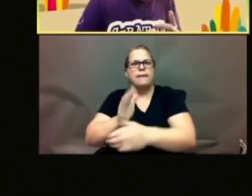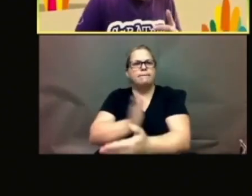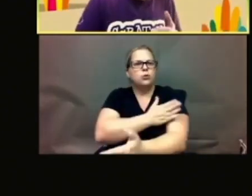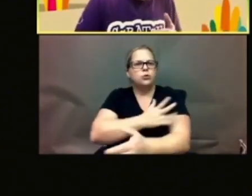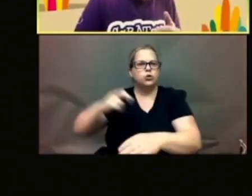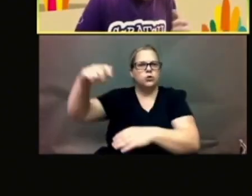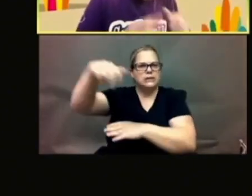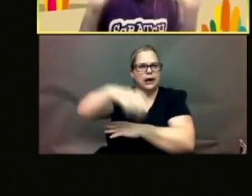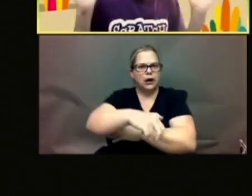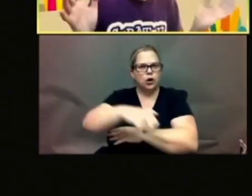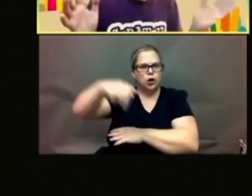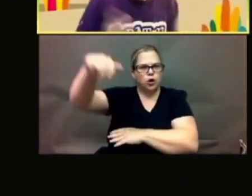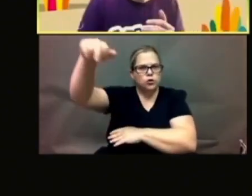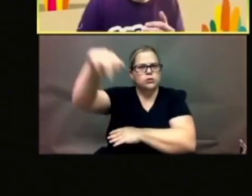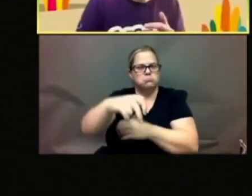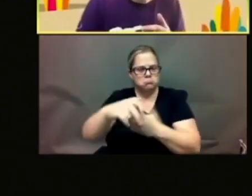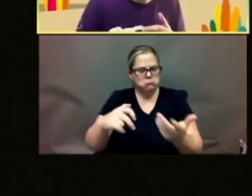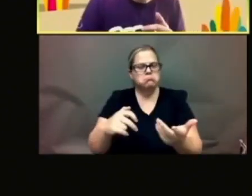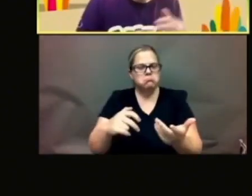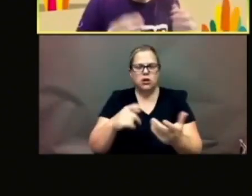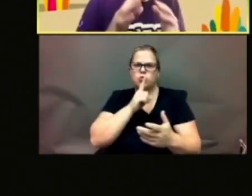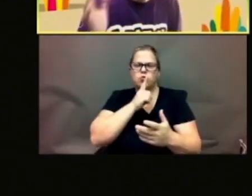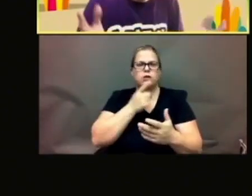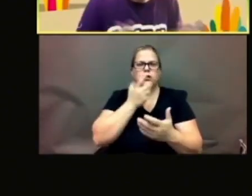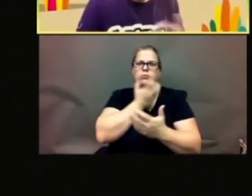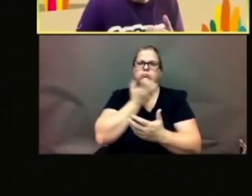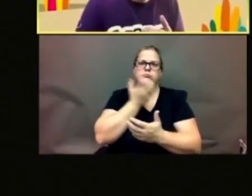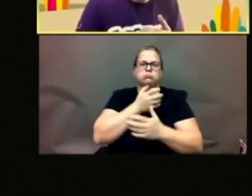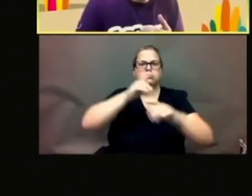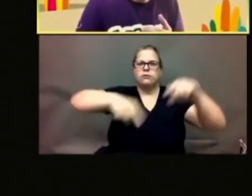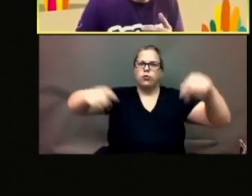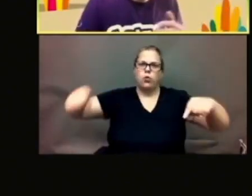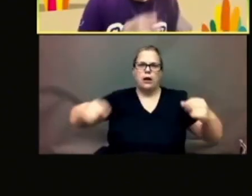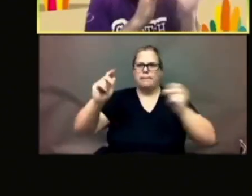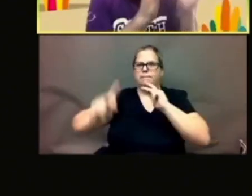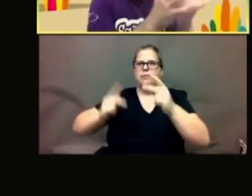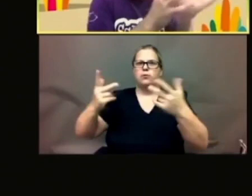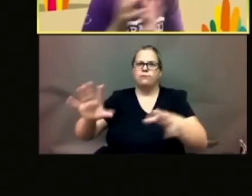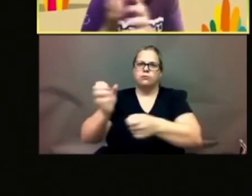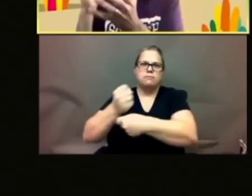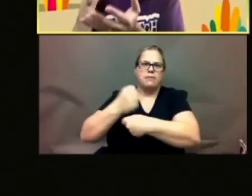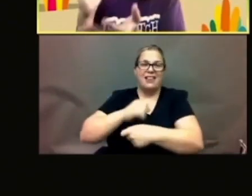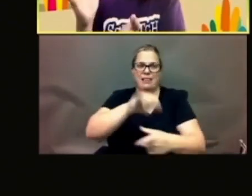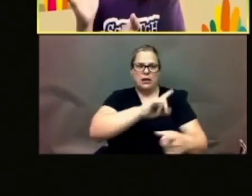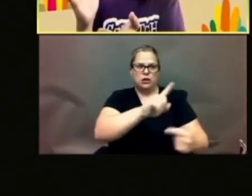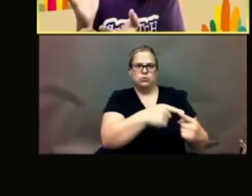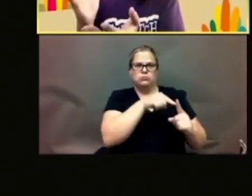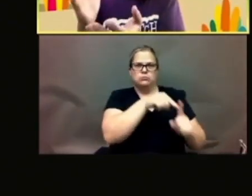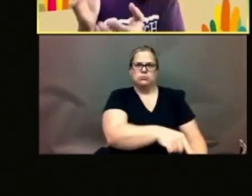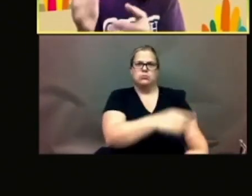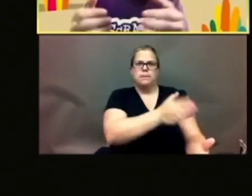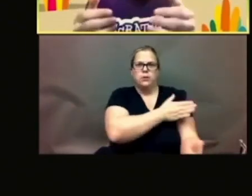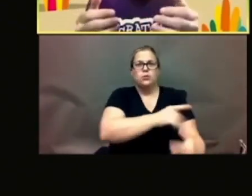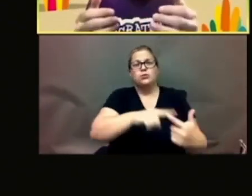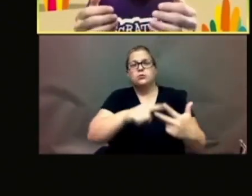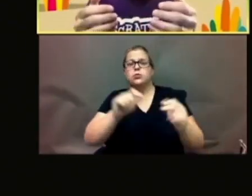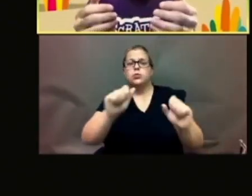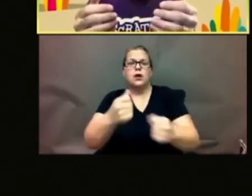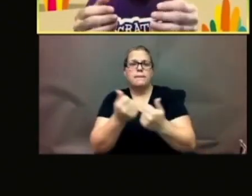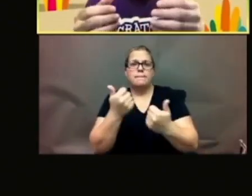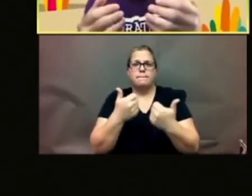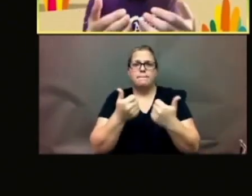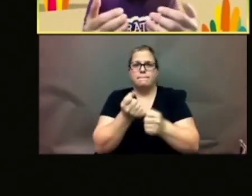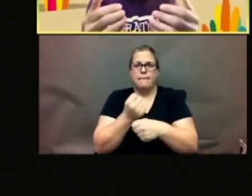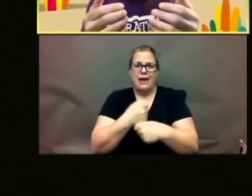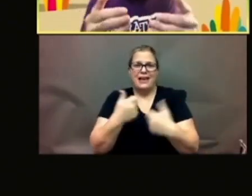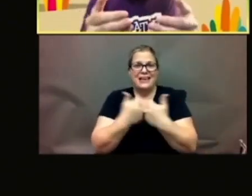play the music, or there's an incredible variety of things that people have made in the community. That's just music. You can make game controllers. You can make